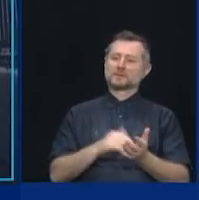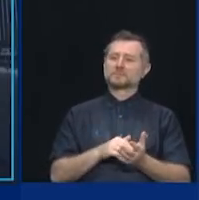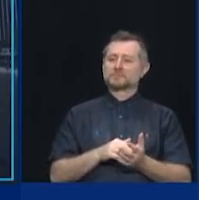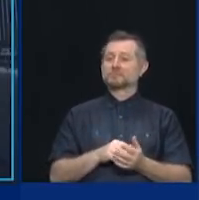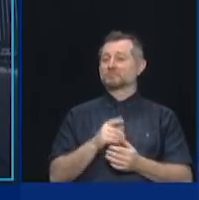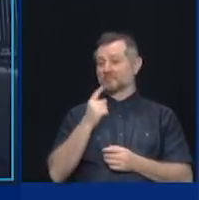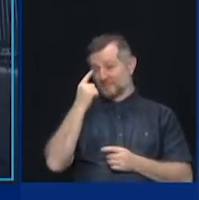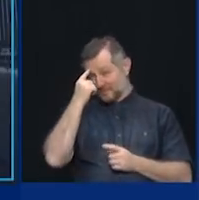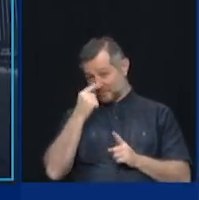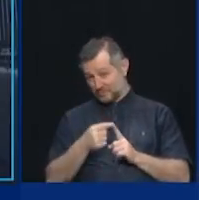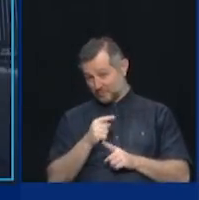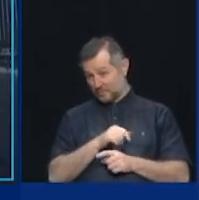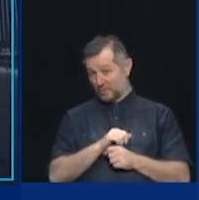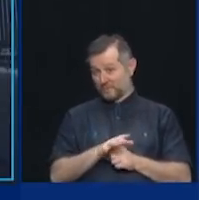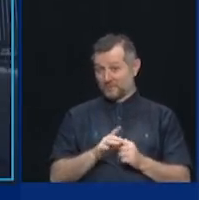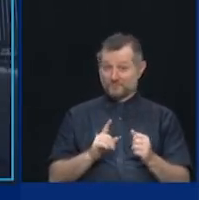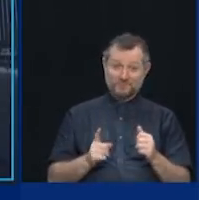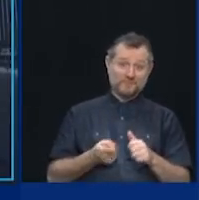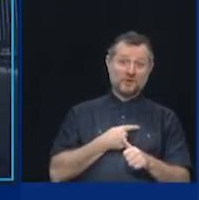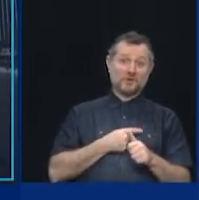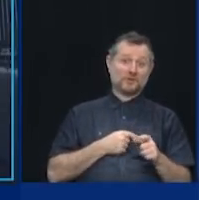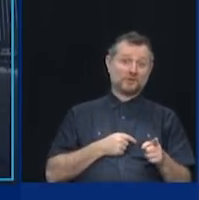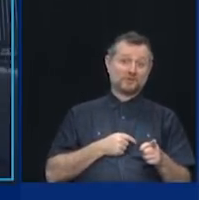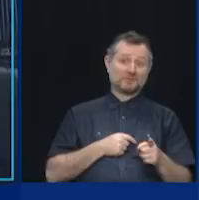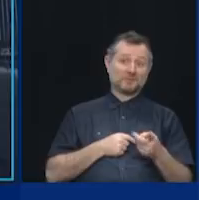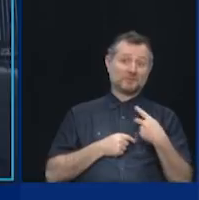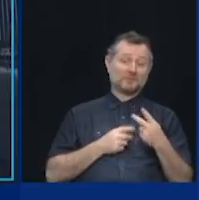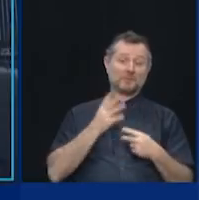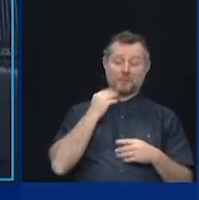the first time we had this warning.